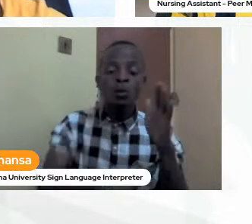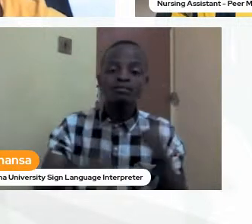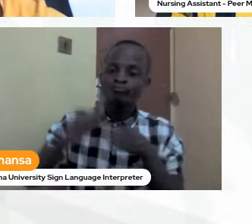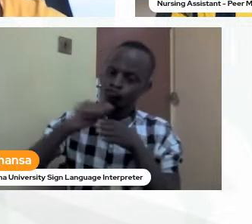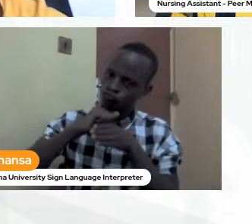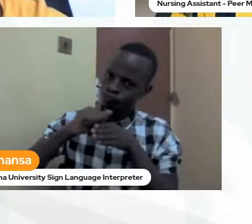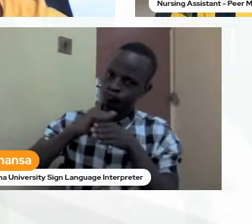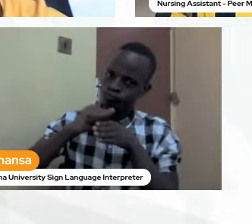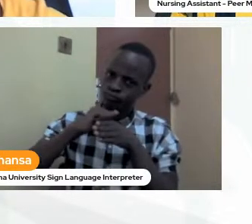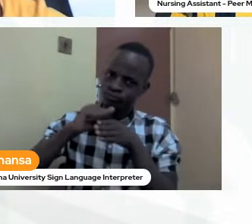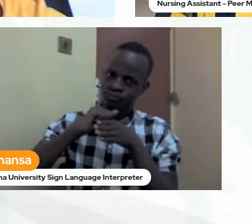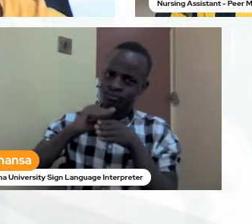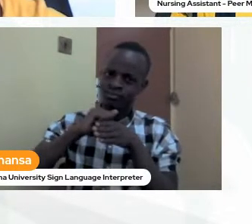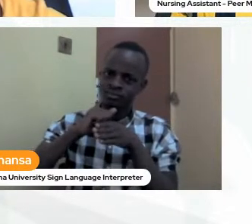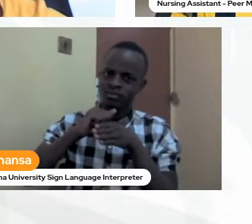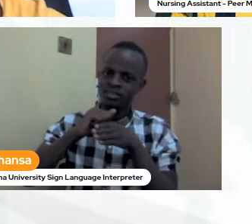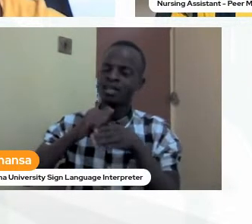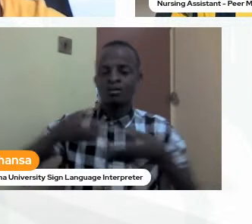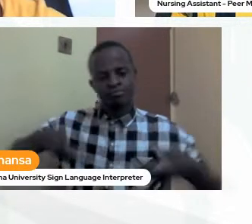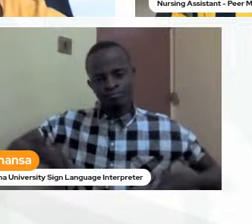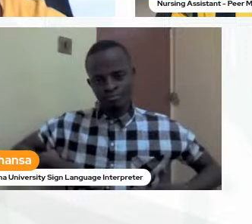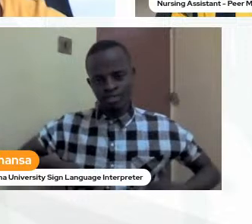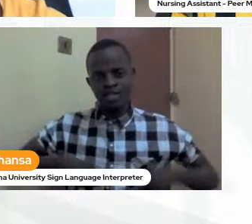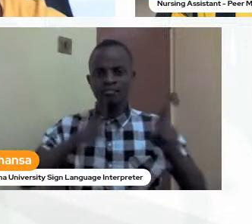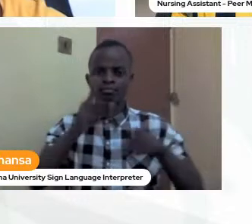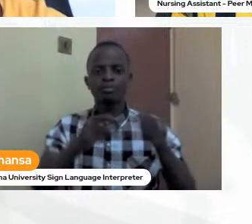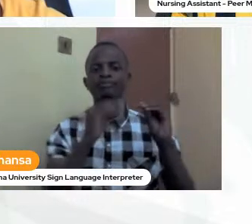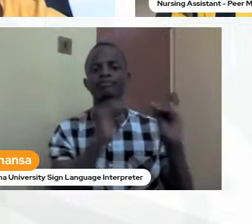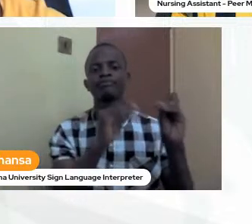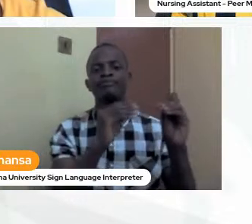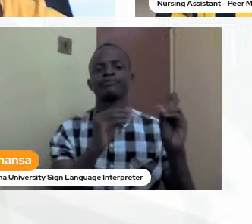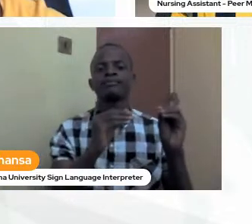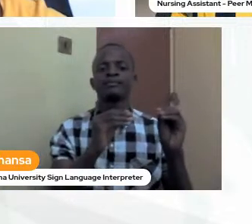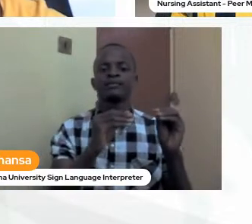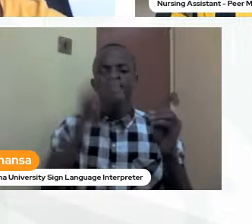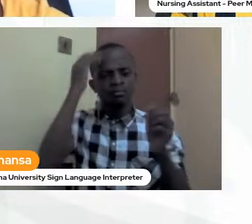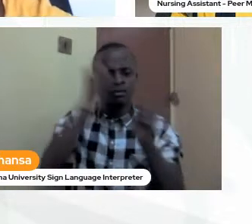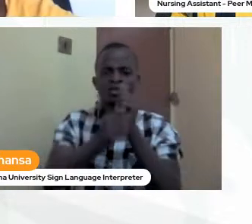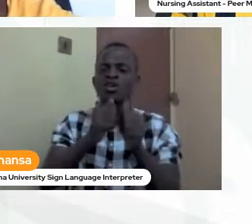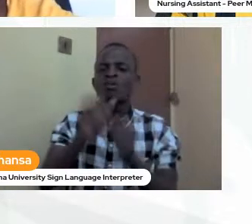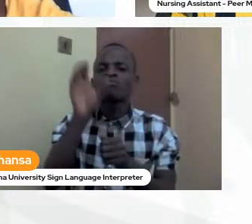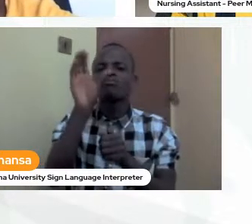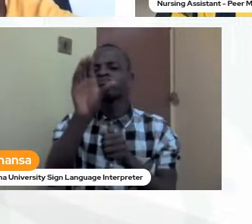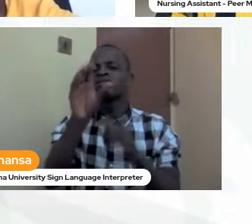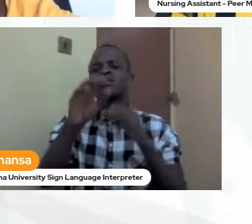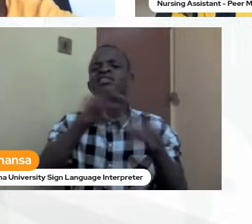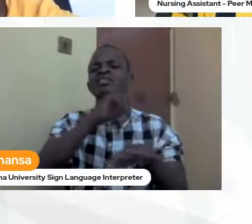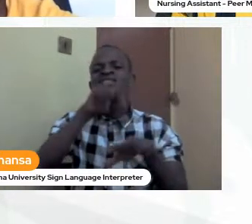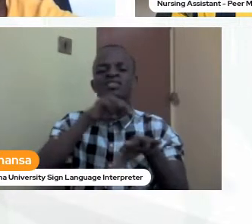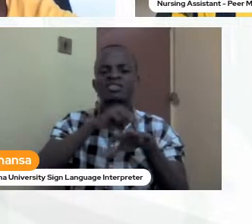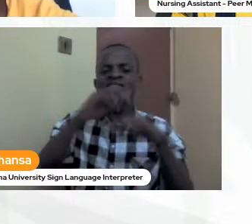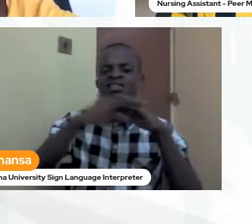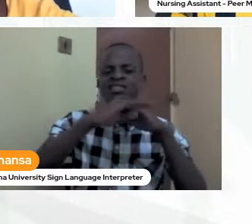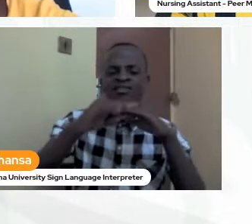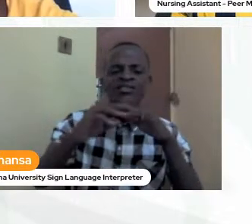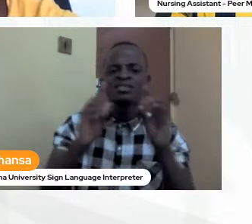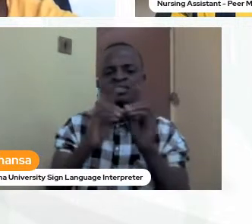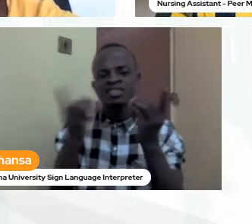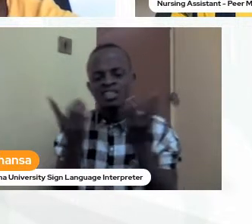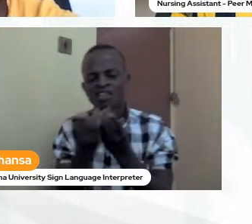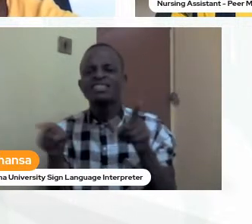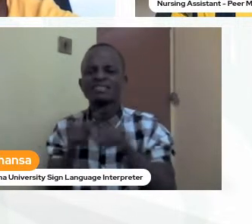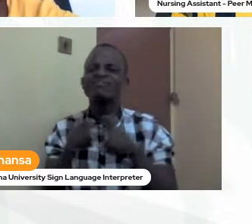in adolescent health, be it at provincial, national level, district, facility level, at